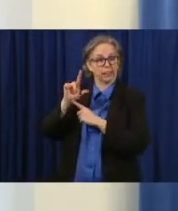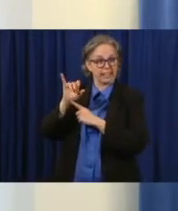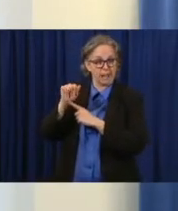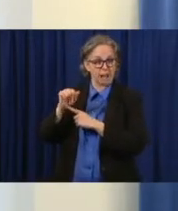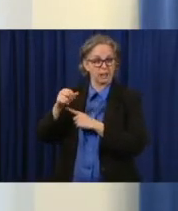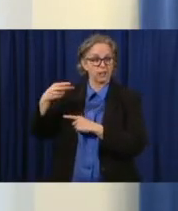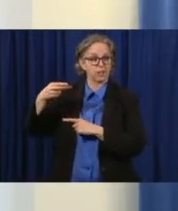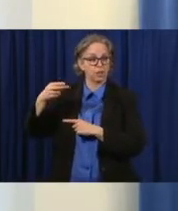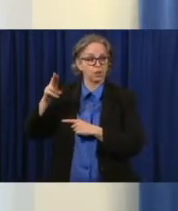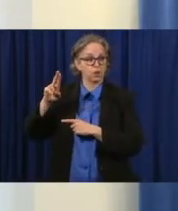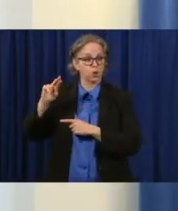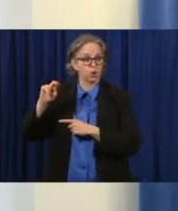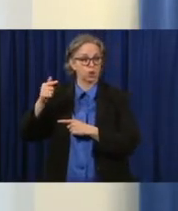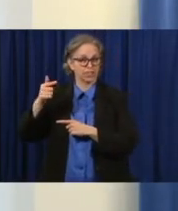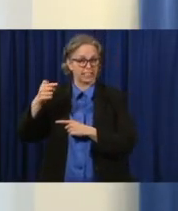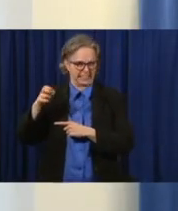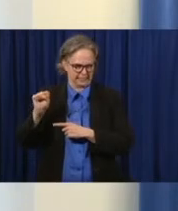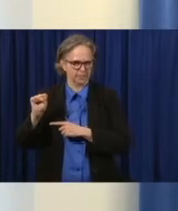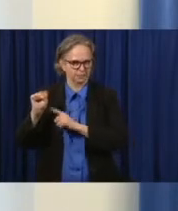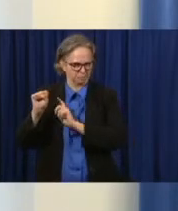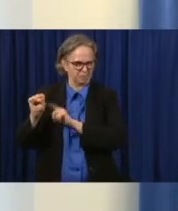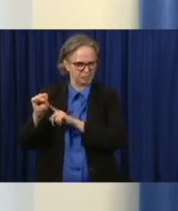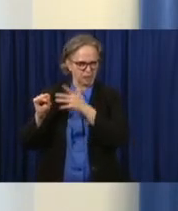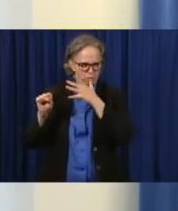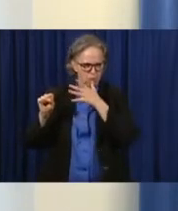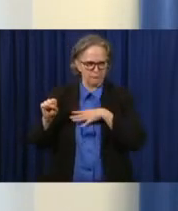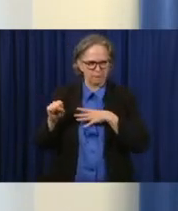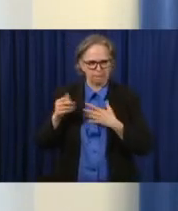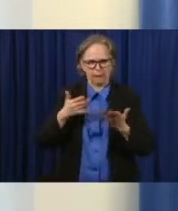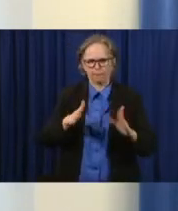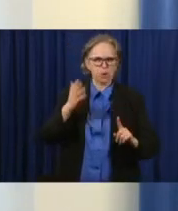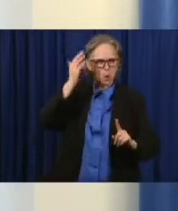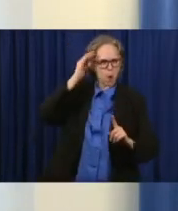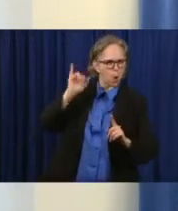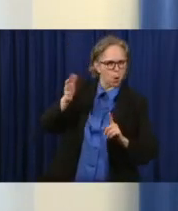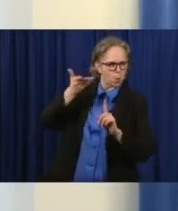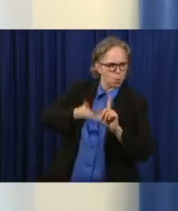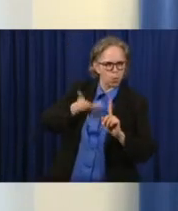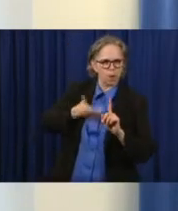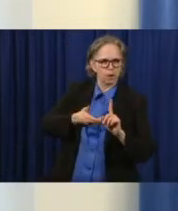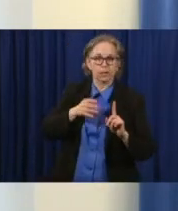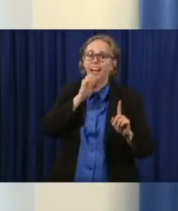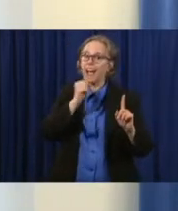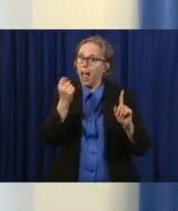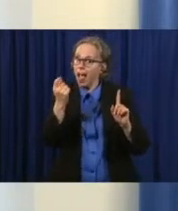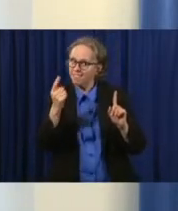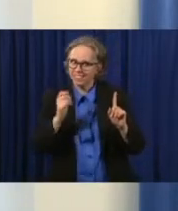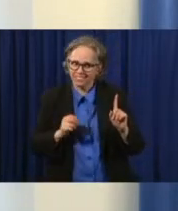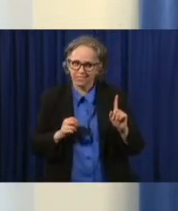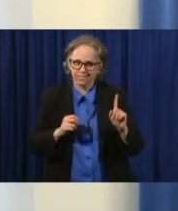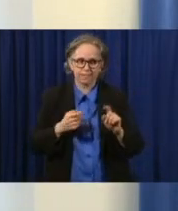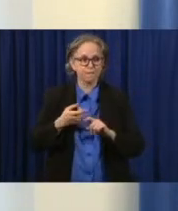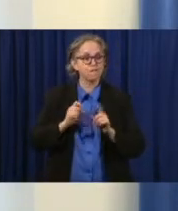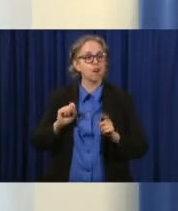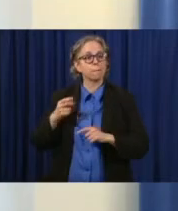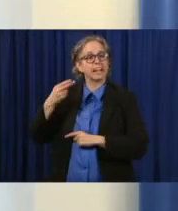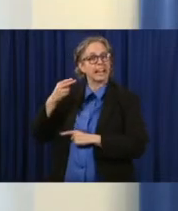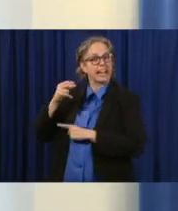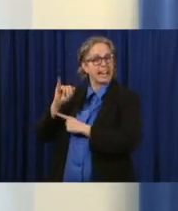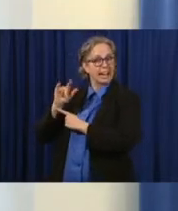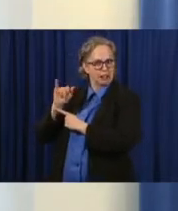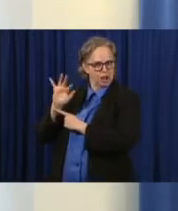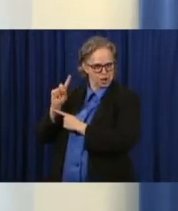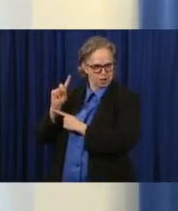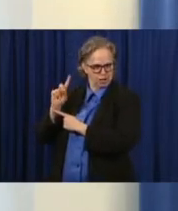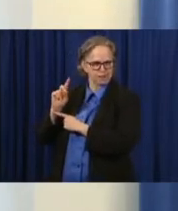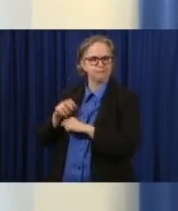made national media. This is a story of an 11-year-old girl from Hilliard who had been playing tic-tac-toe